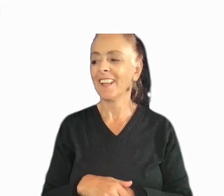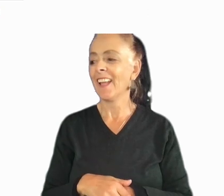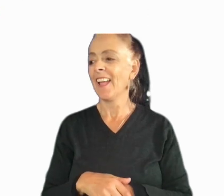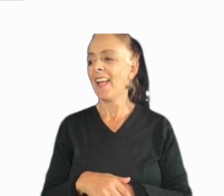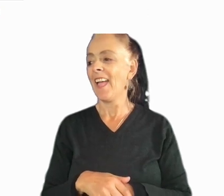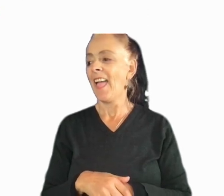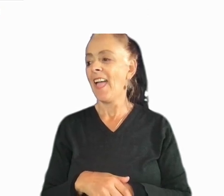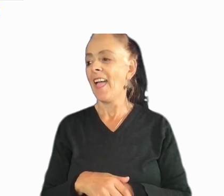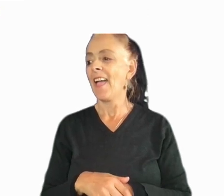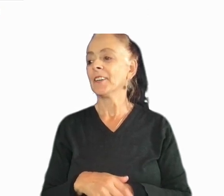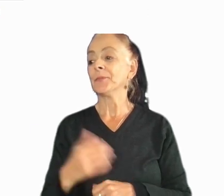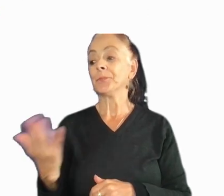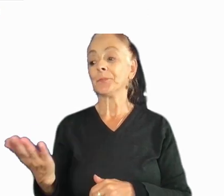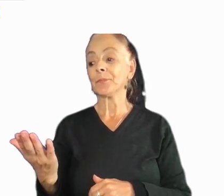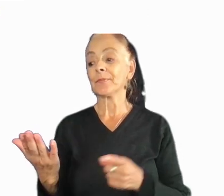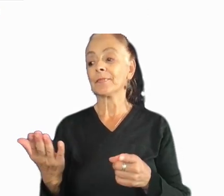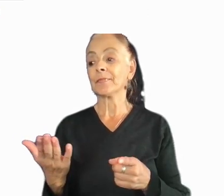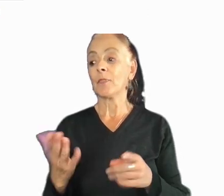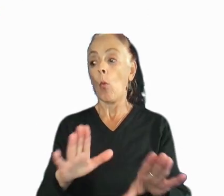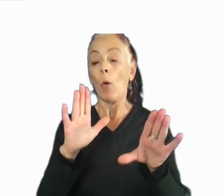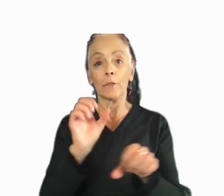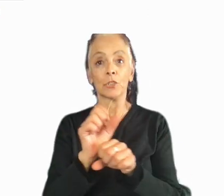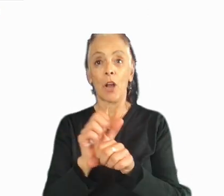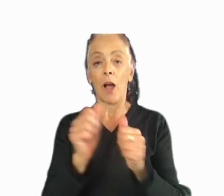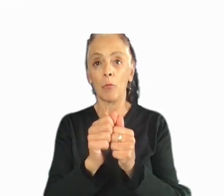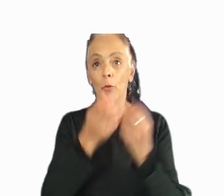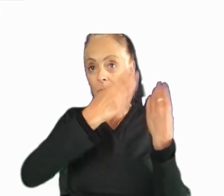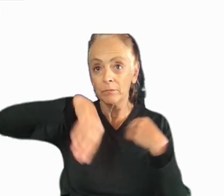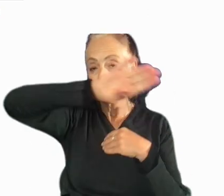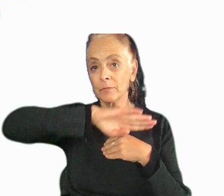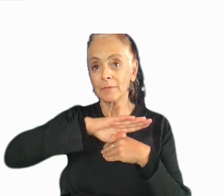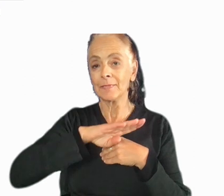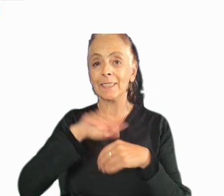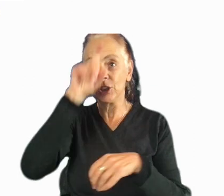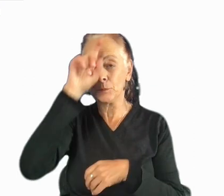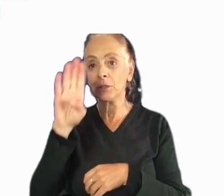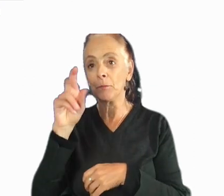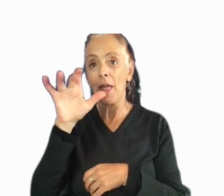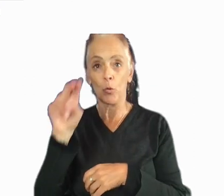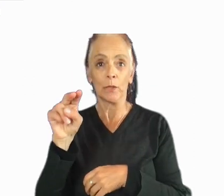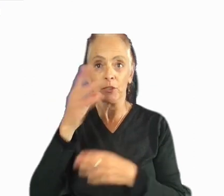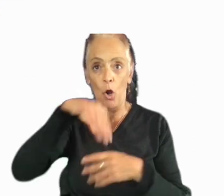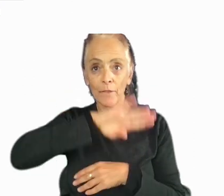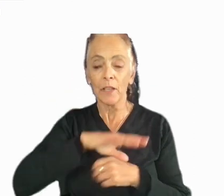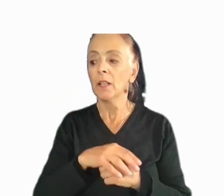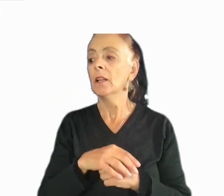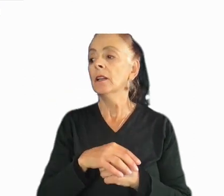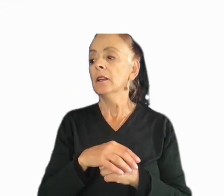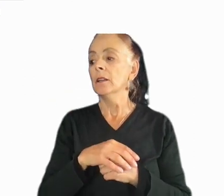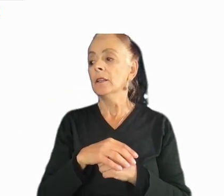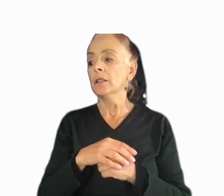Overwatch did a great job representing the Egyptian Bedouin scarf. And given that there are 1.6 billion Muslims around the world, or